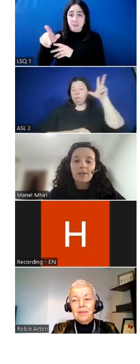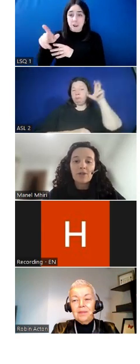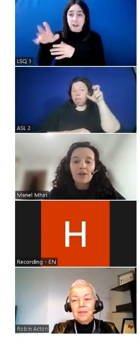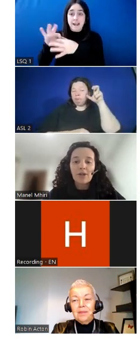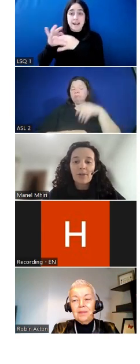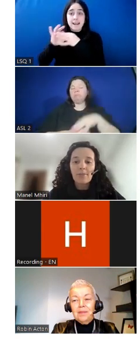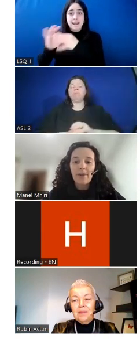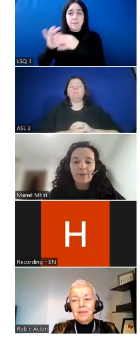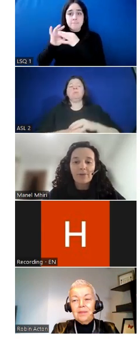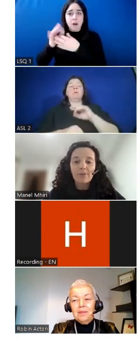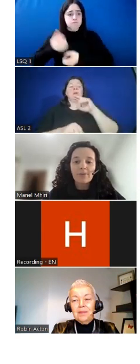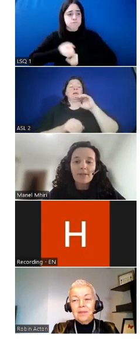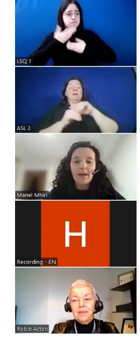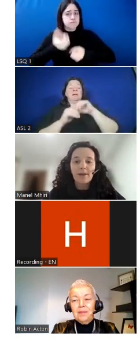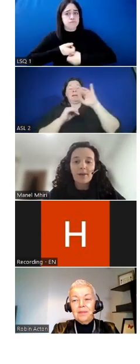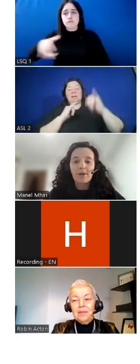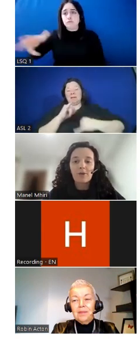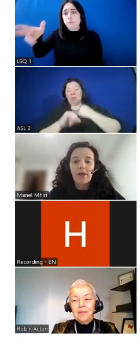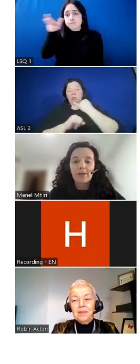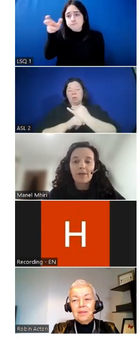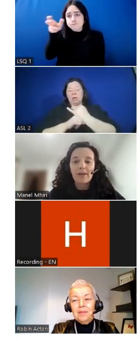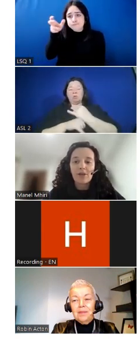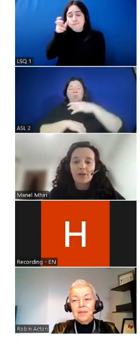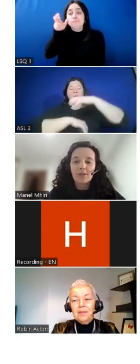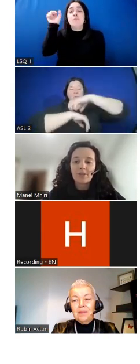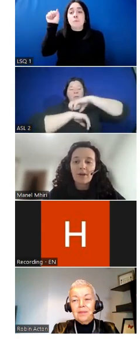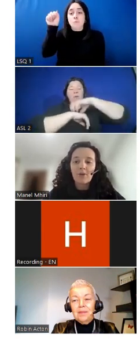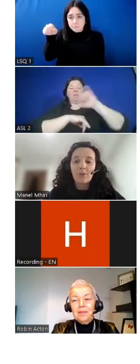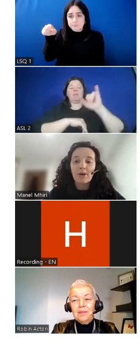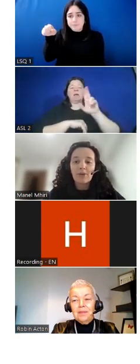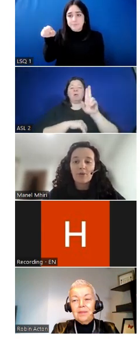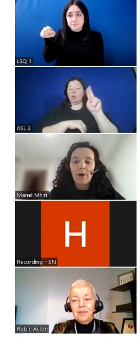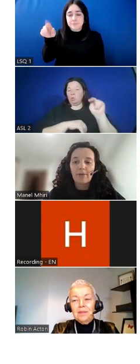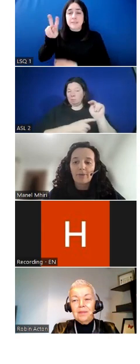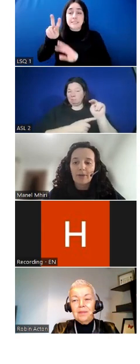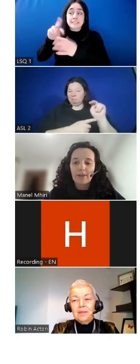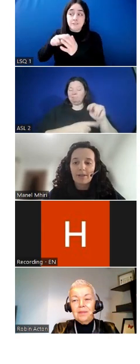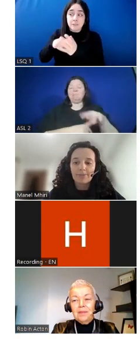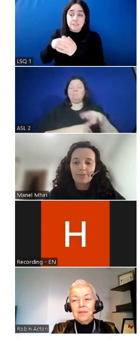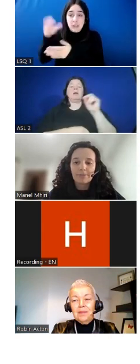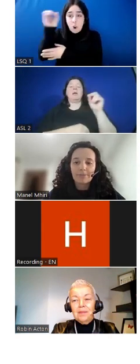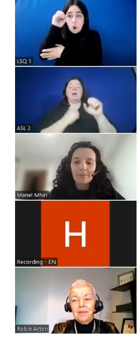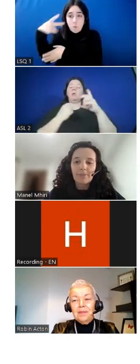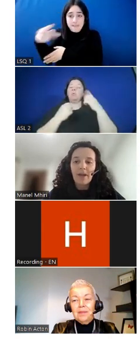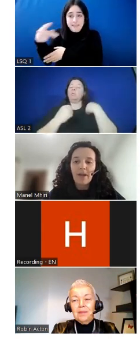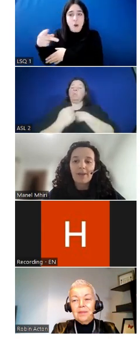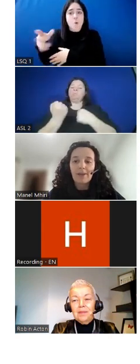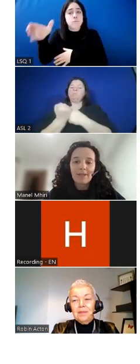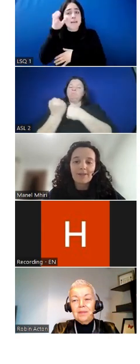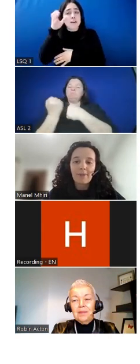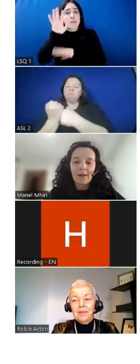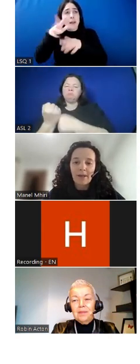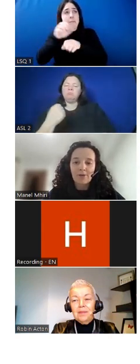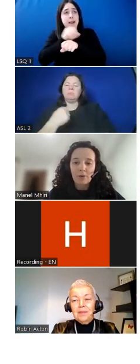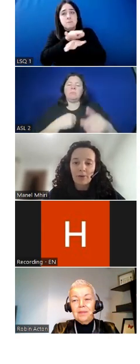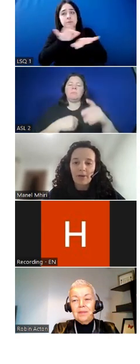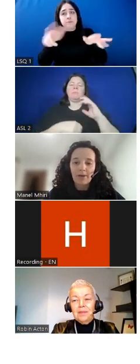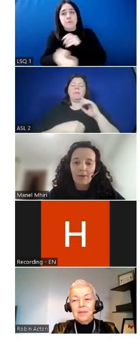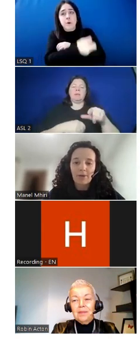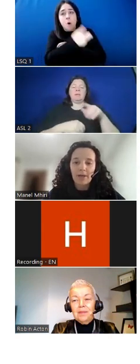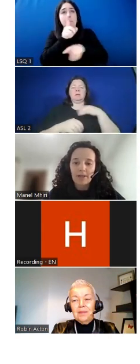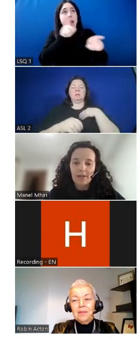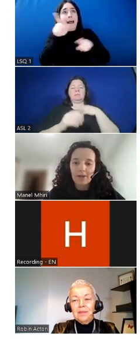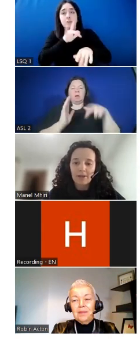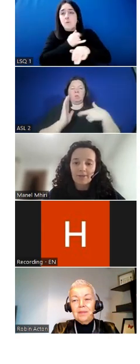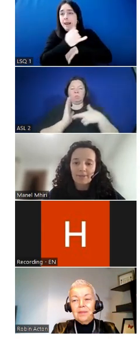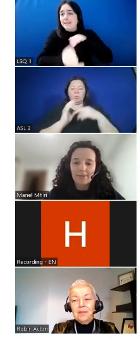in international platforms like the United Nations, where we do advocacy. And this is my main role in